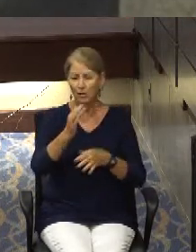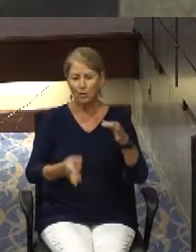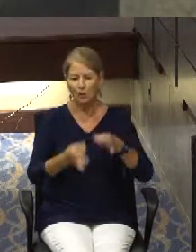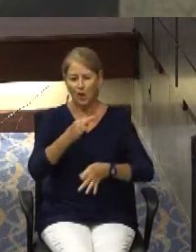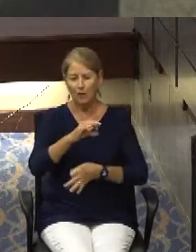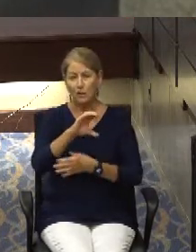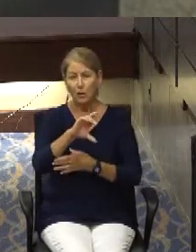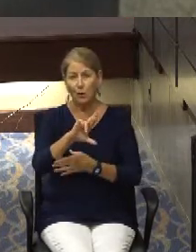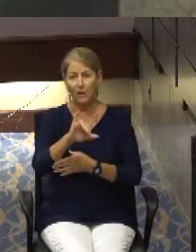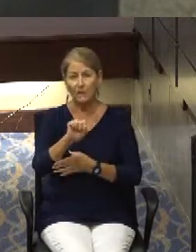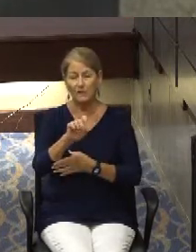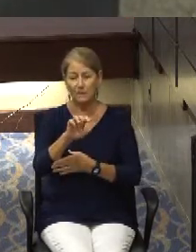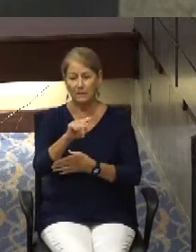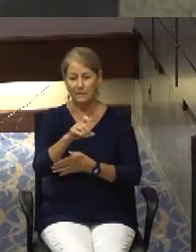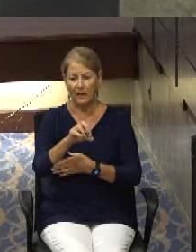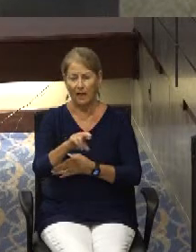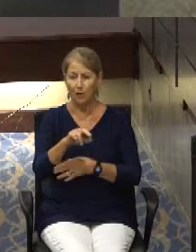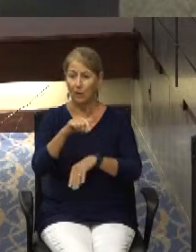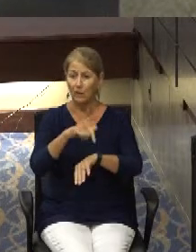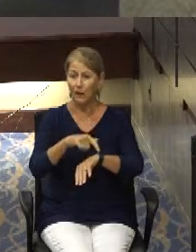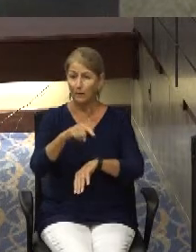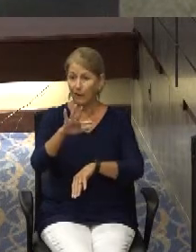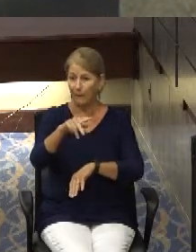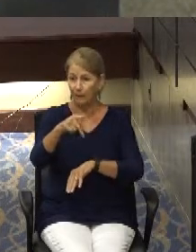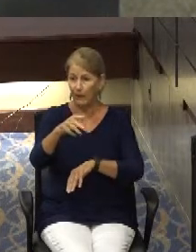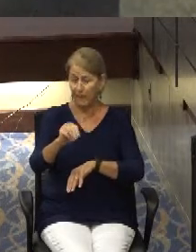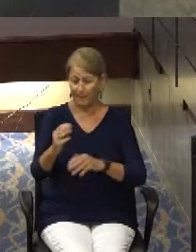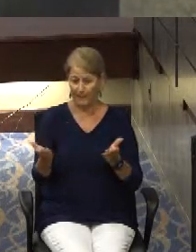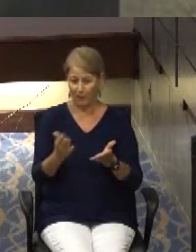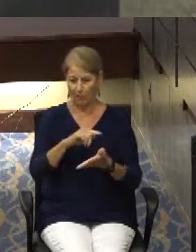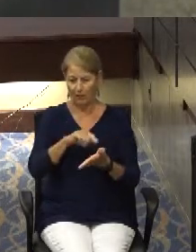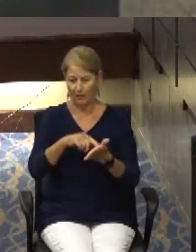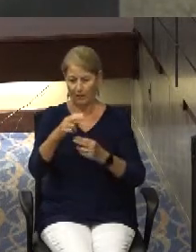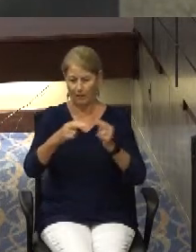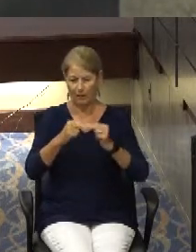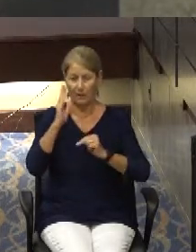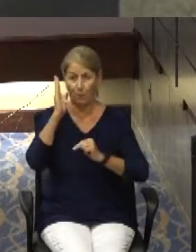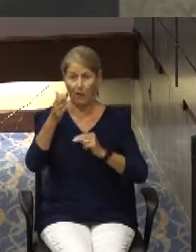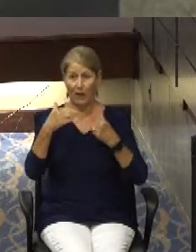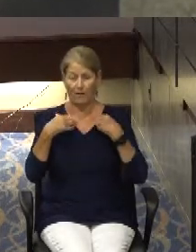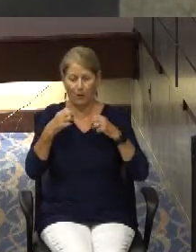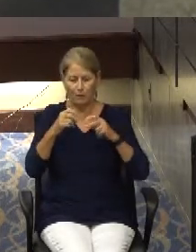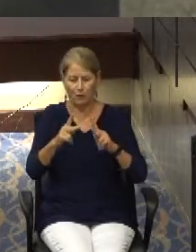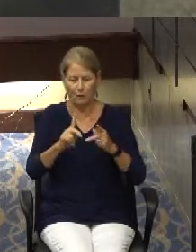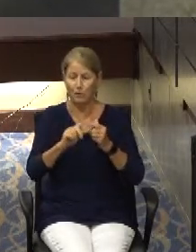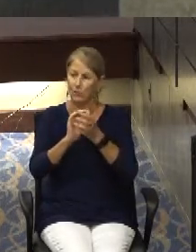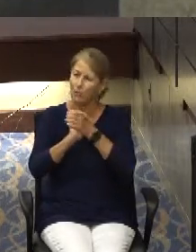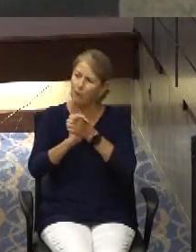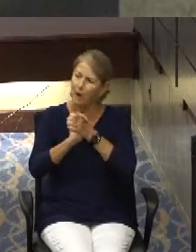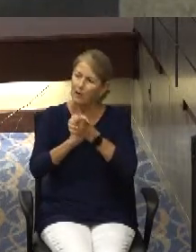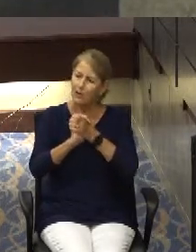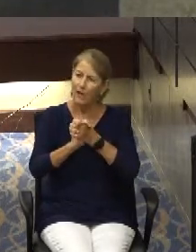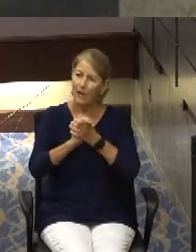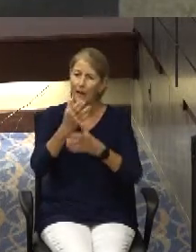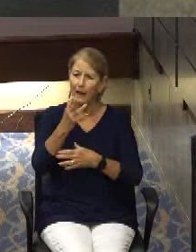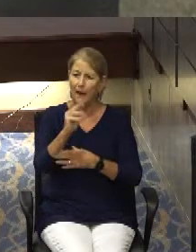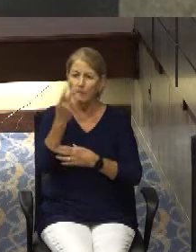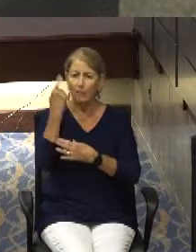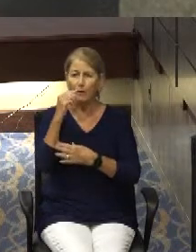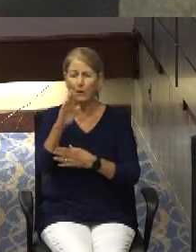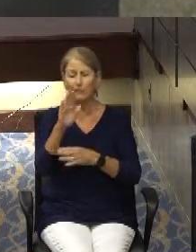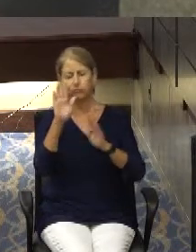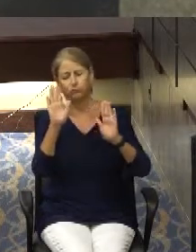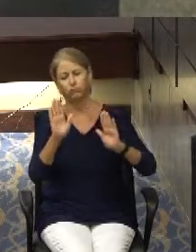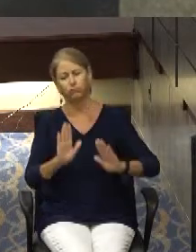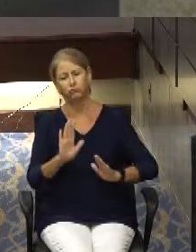p.m. Here in this building, and we'll have an opportunity at that moment to congratulate him for his incredible service